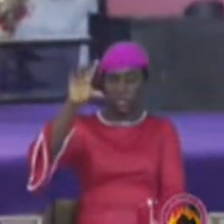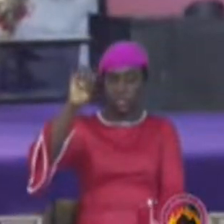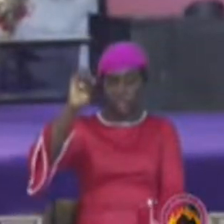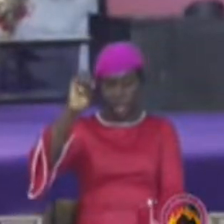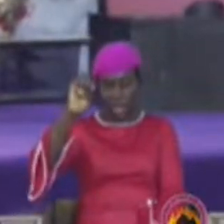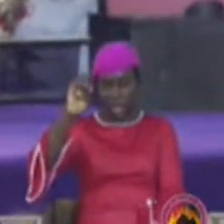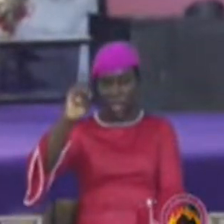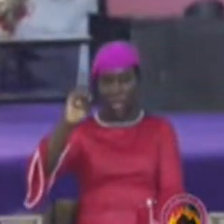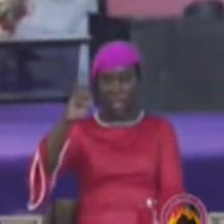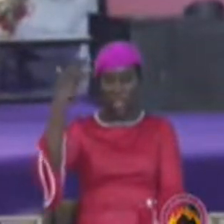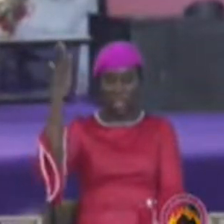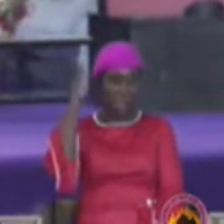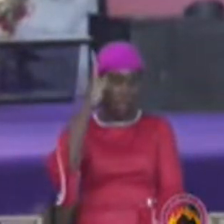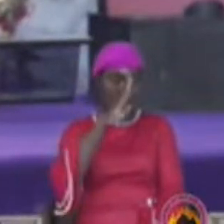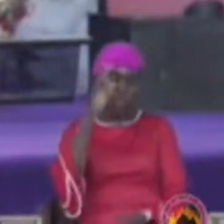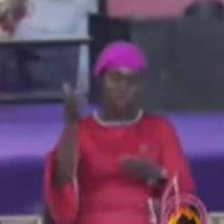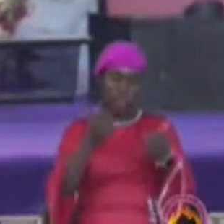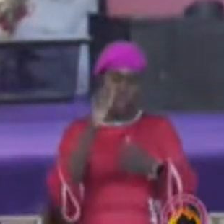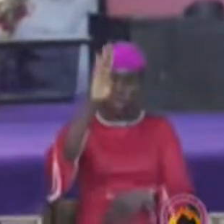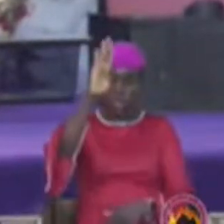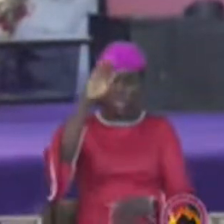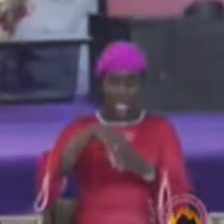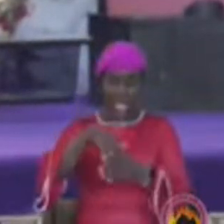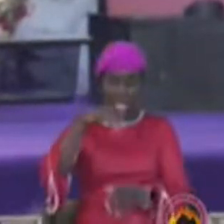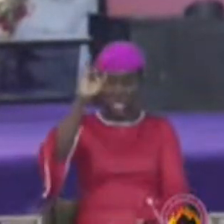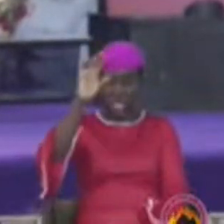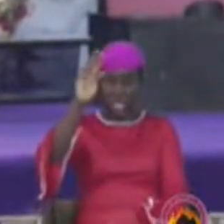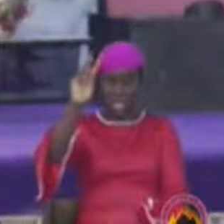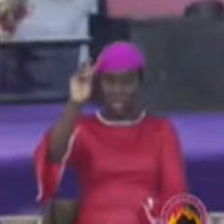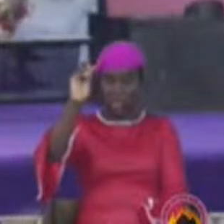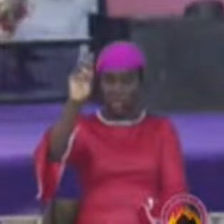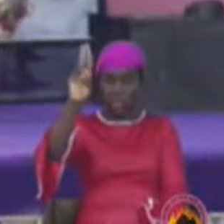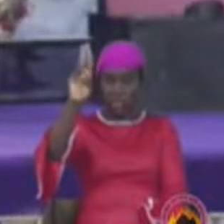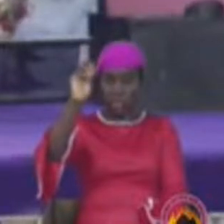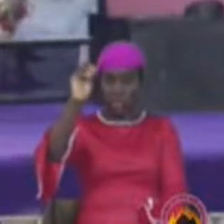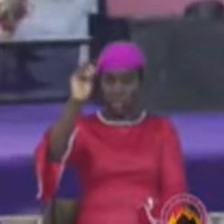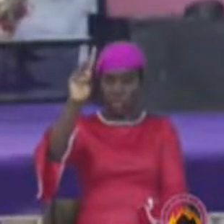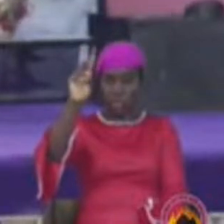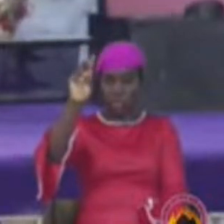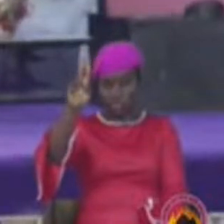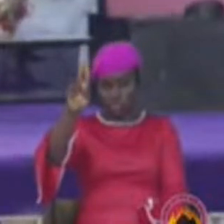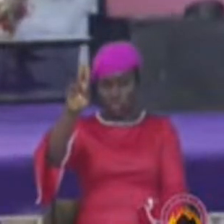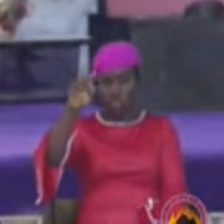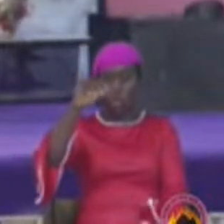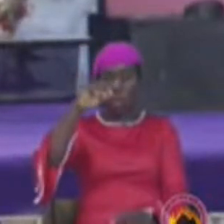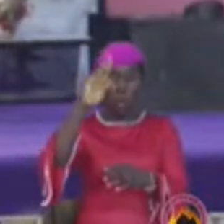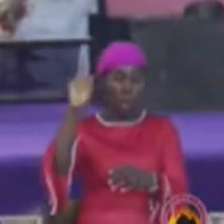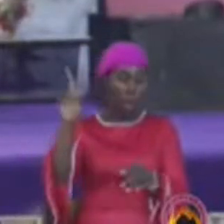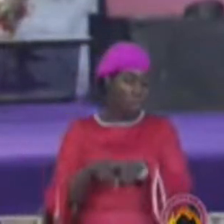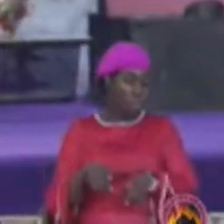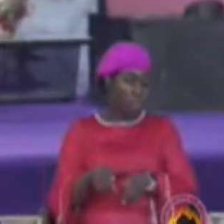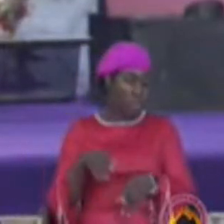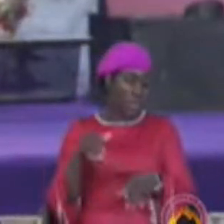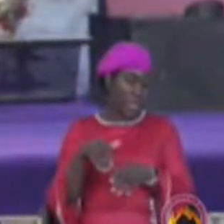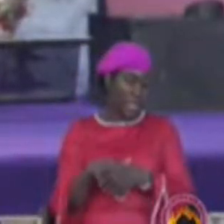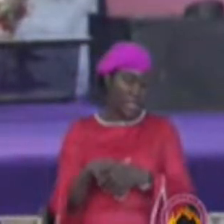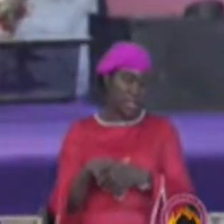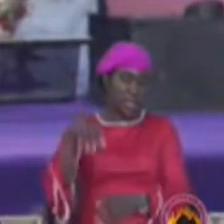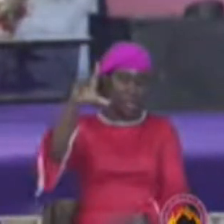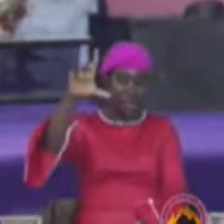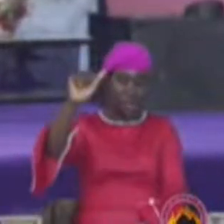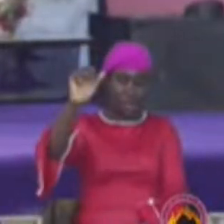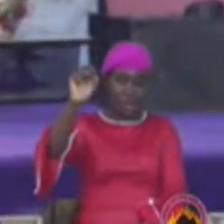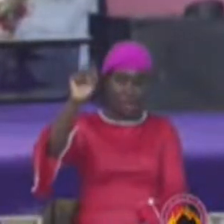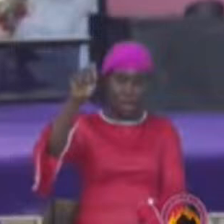Charity Region, Ikorodu by Benson Bus Stop, Laspotec Gate, Ikorodu, Jakonde Stroke Okeafa